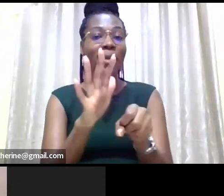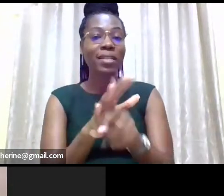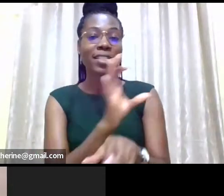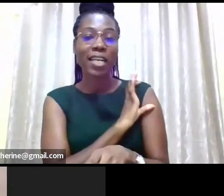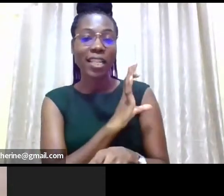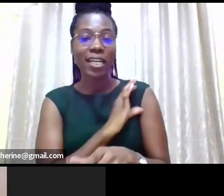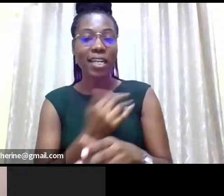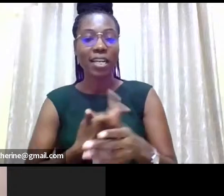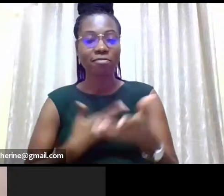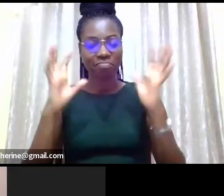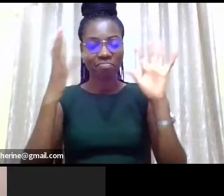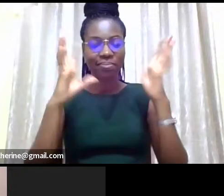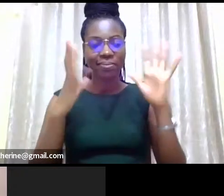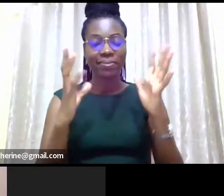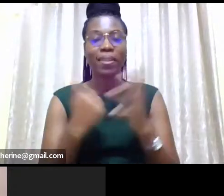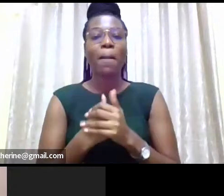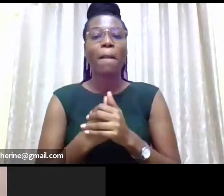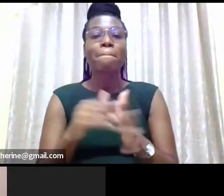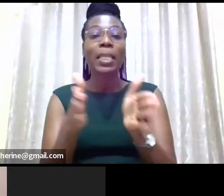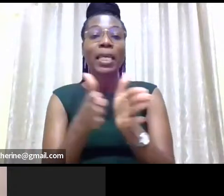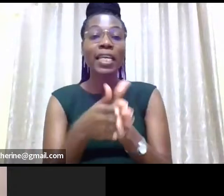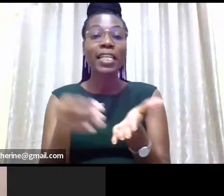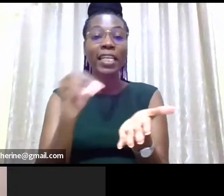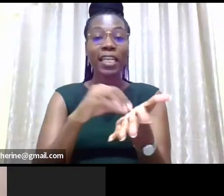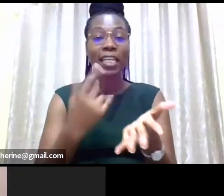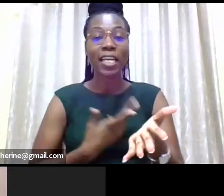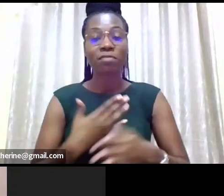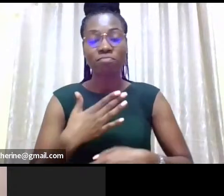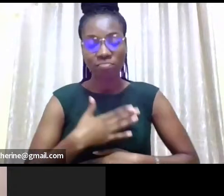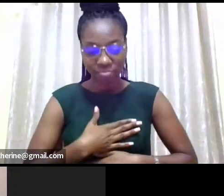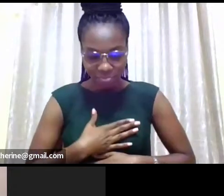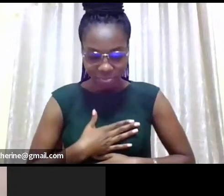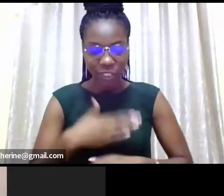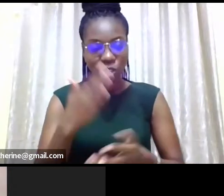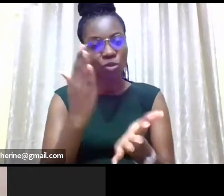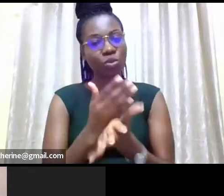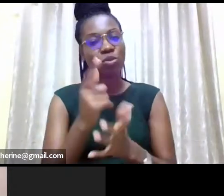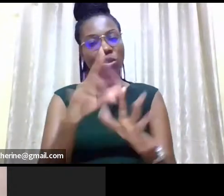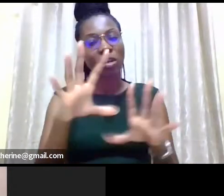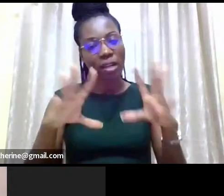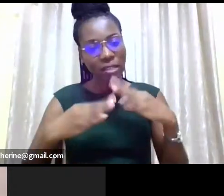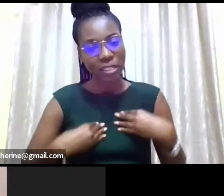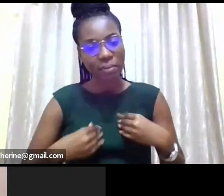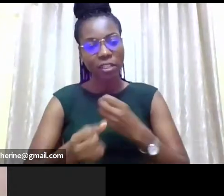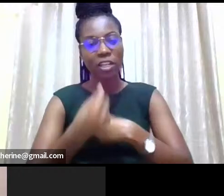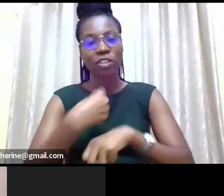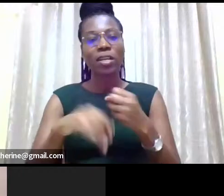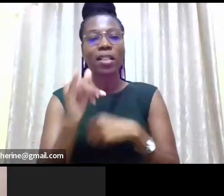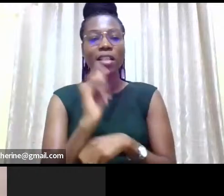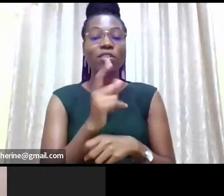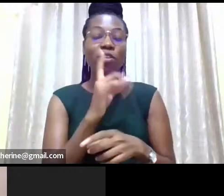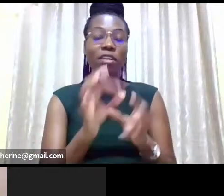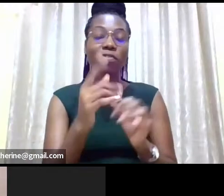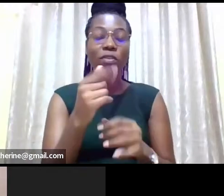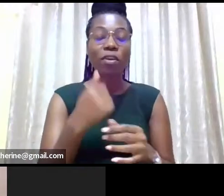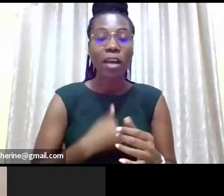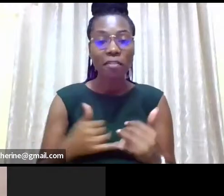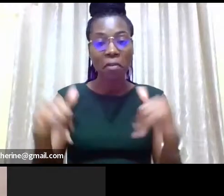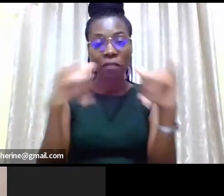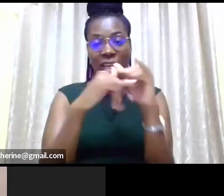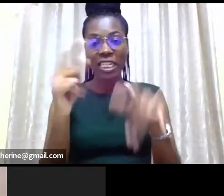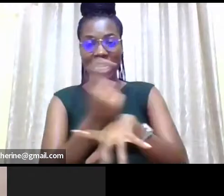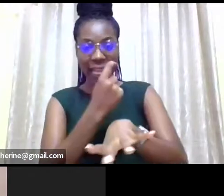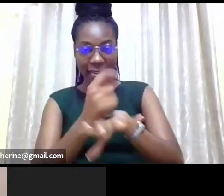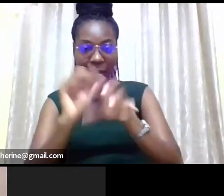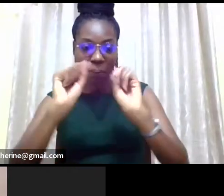We appreciate you. And we are really honored that you were willing to do this. Please, guys, if you have an event, you have a training, please